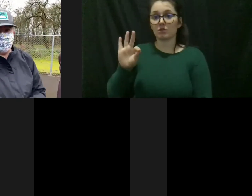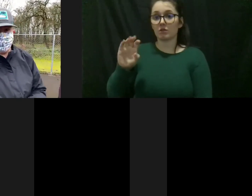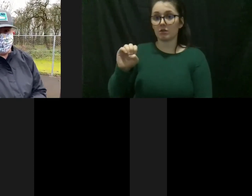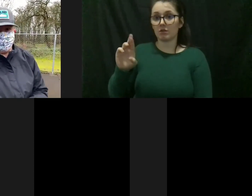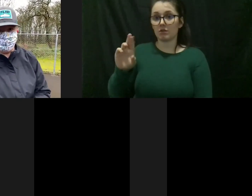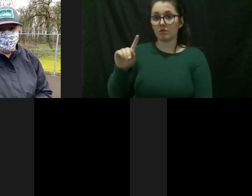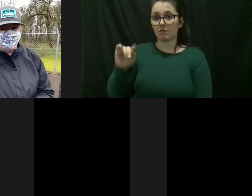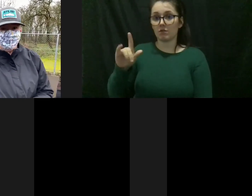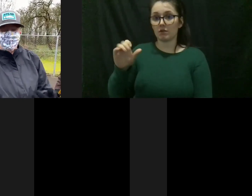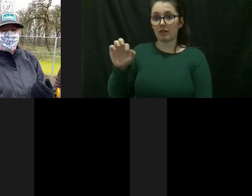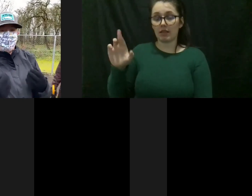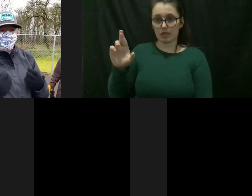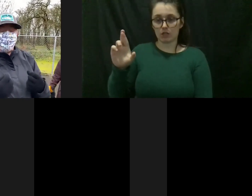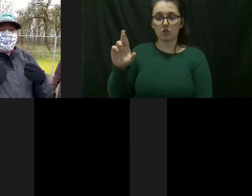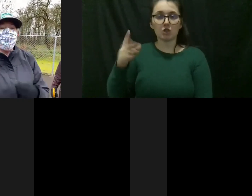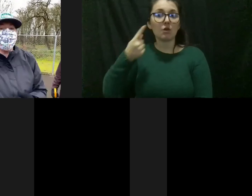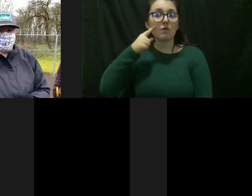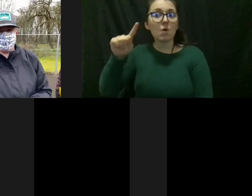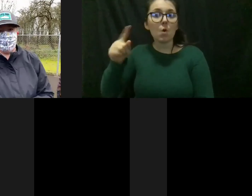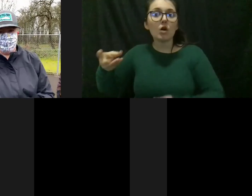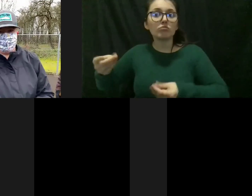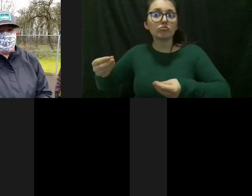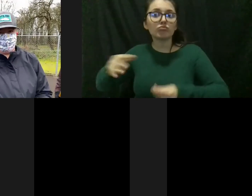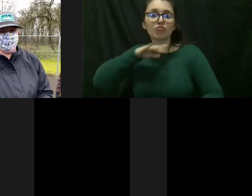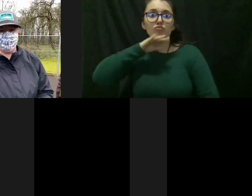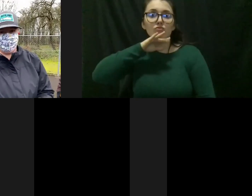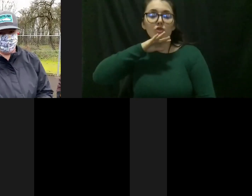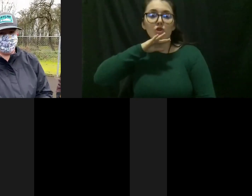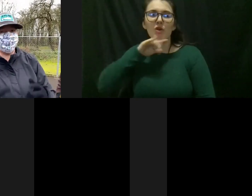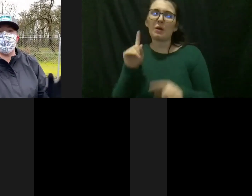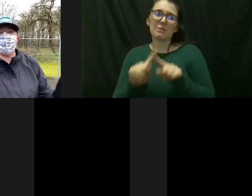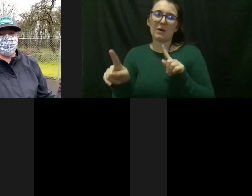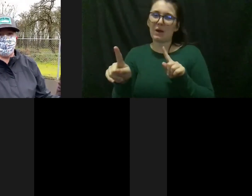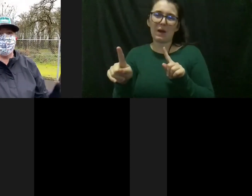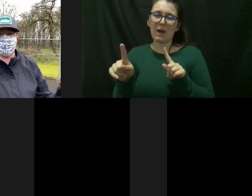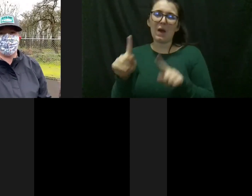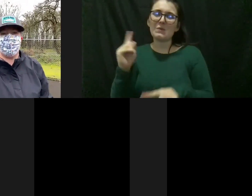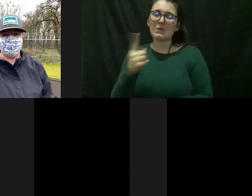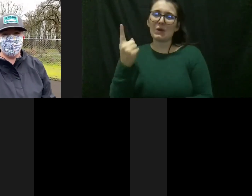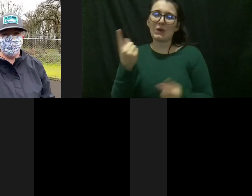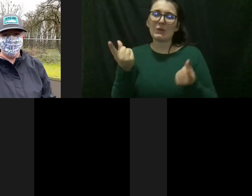imagine, there is, from our bodies, is food waste, and the ducks like that food waste.